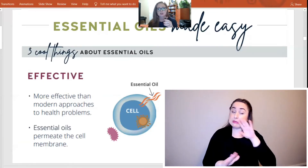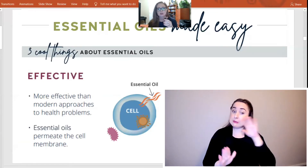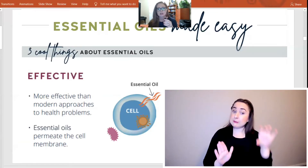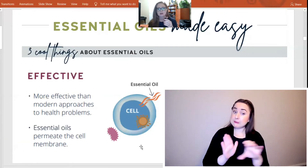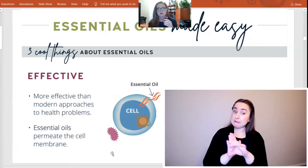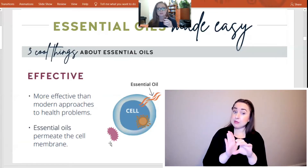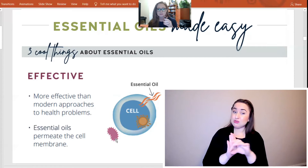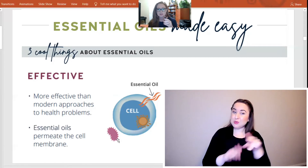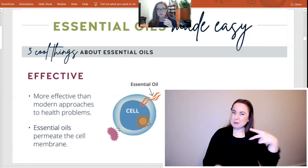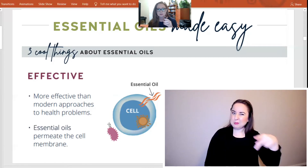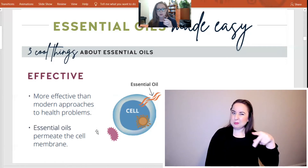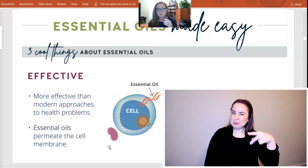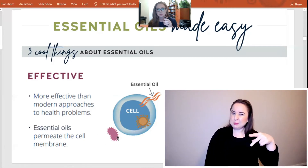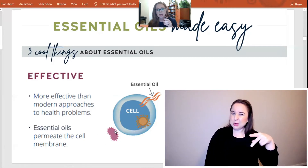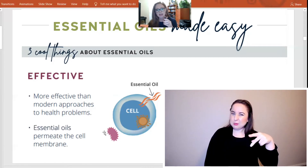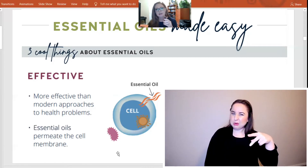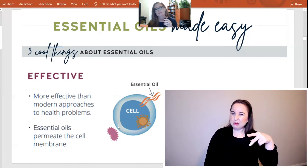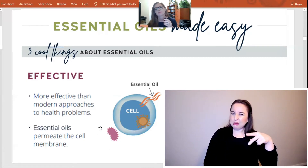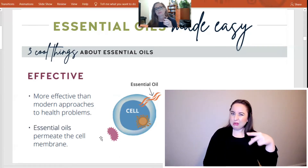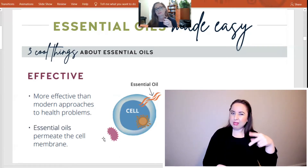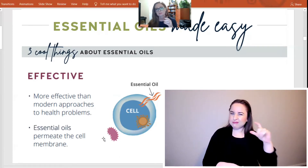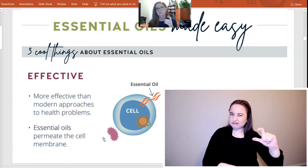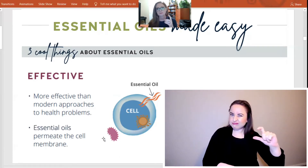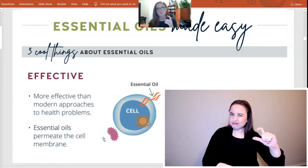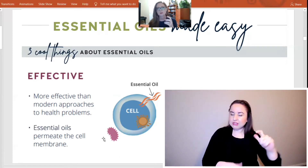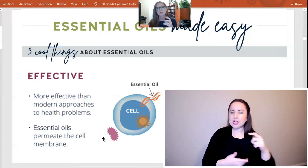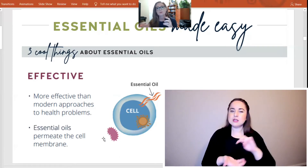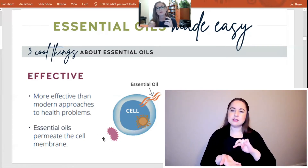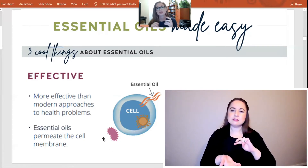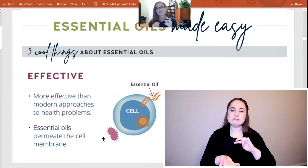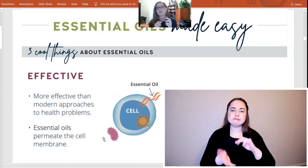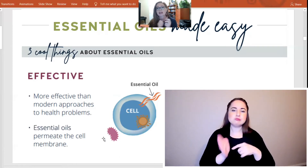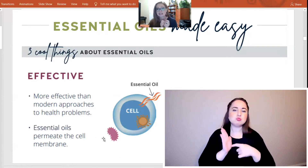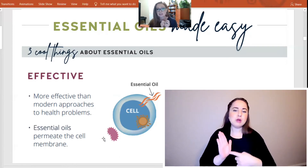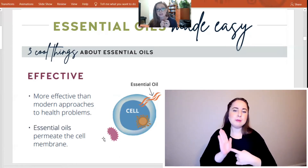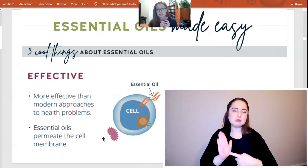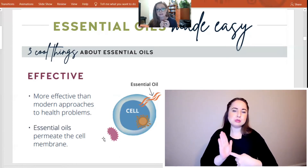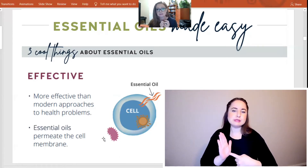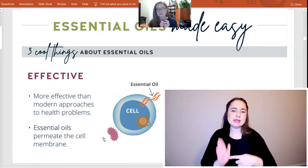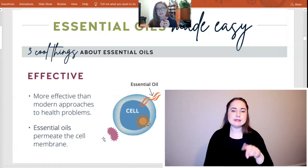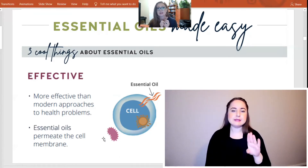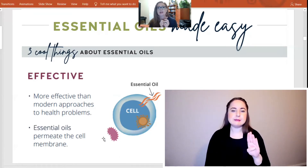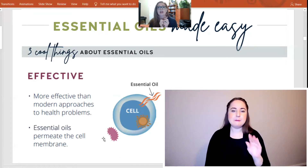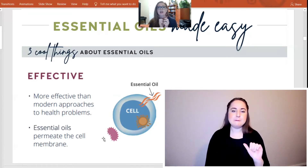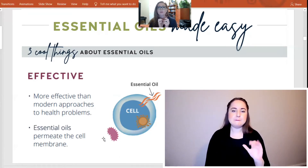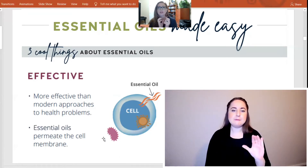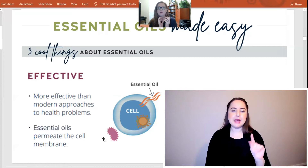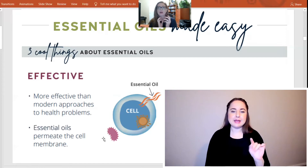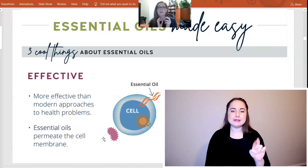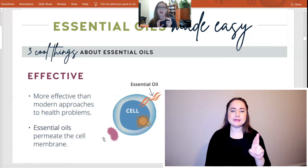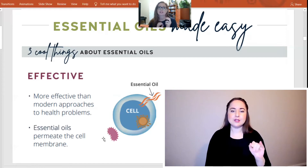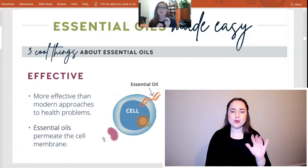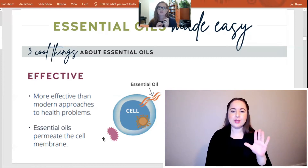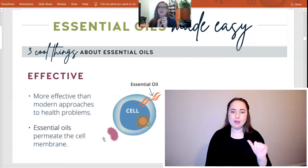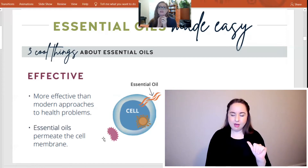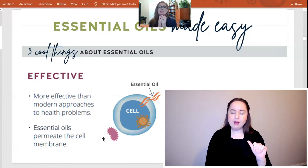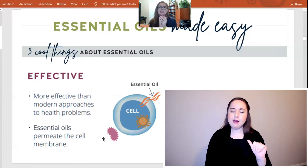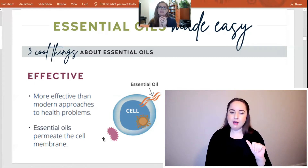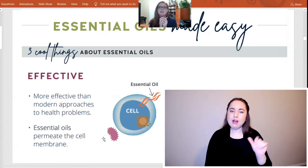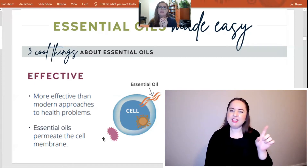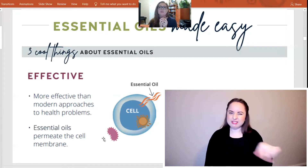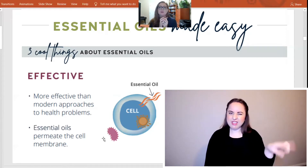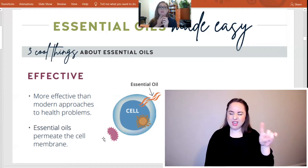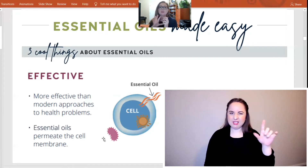this picture here, this little purple guy represents bacteria. And we know that bacteria